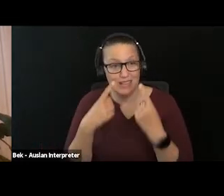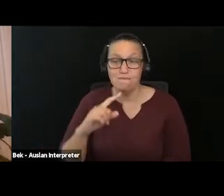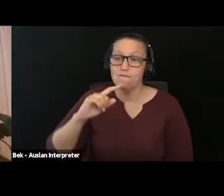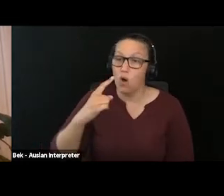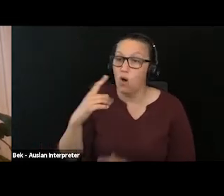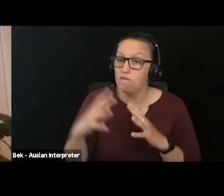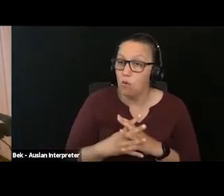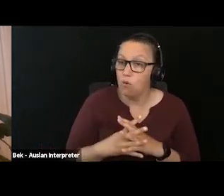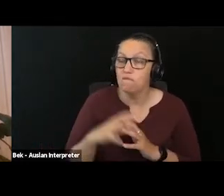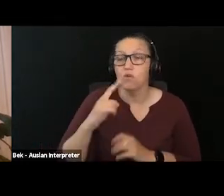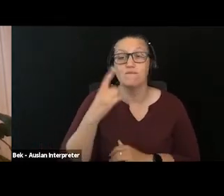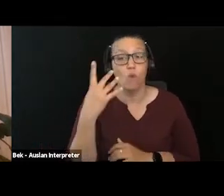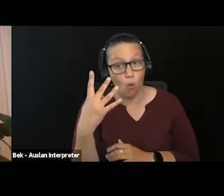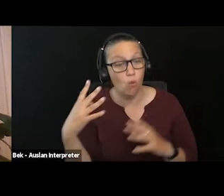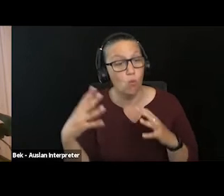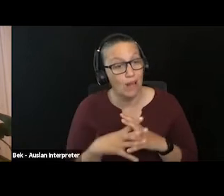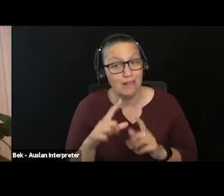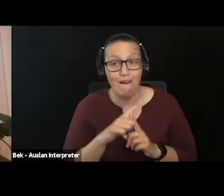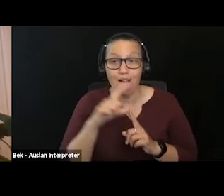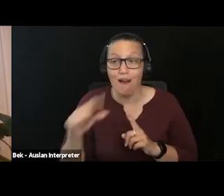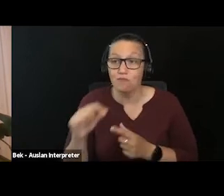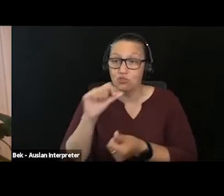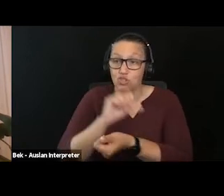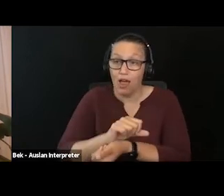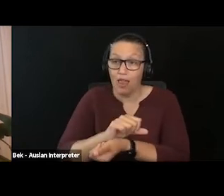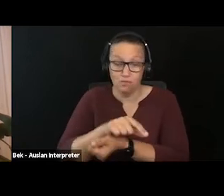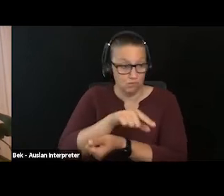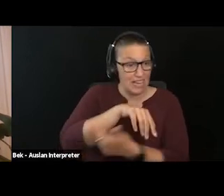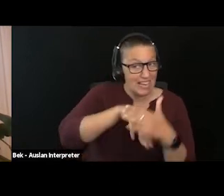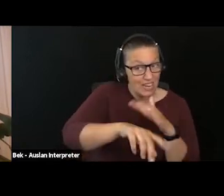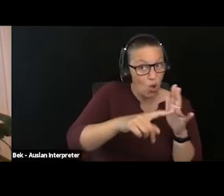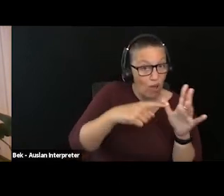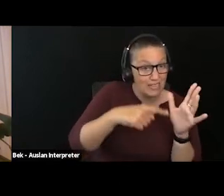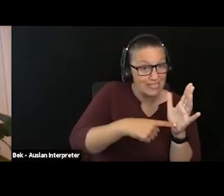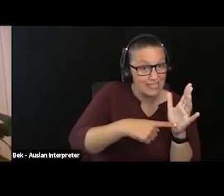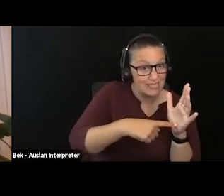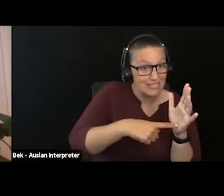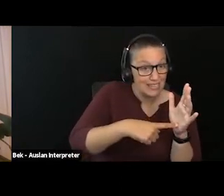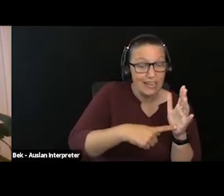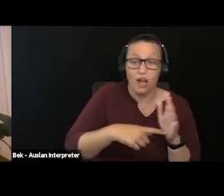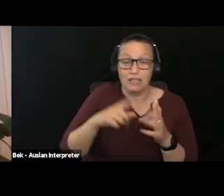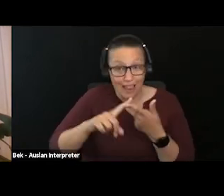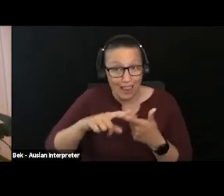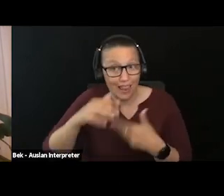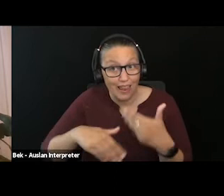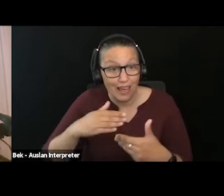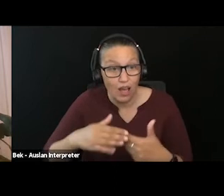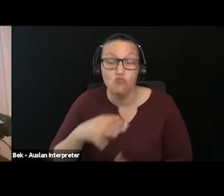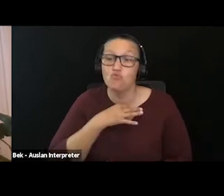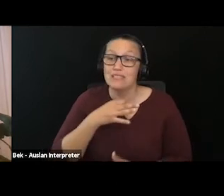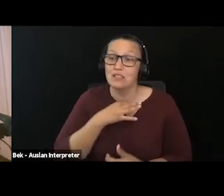leaving incarceration, if you were in OAT, your risk of dying was 75% lower during time